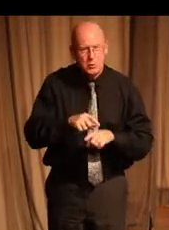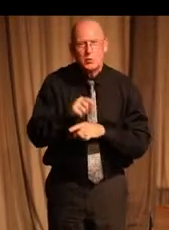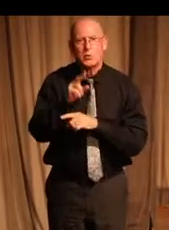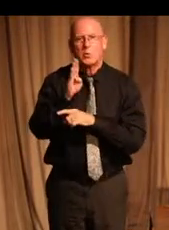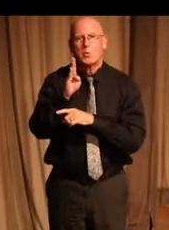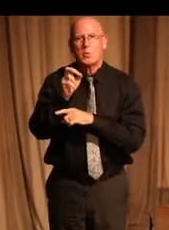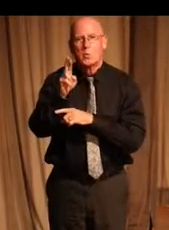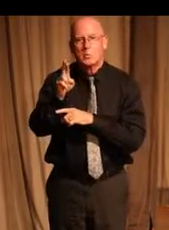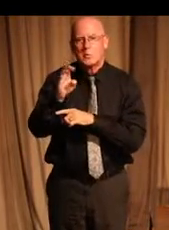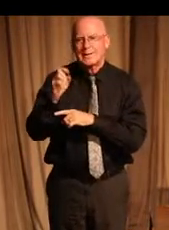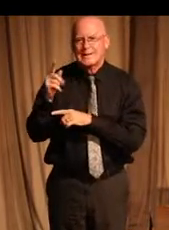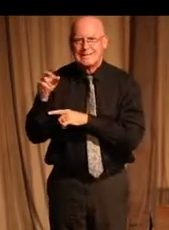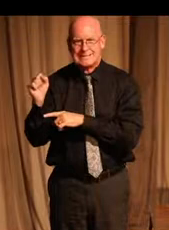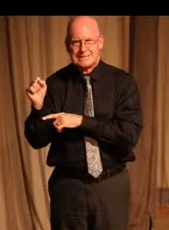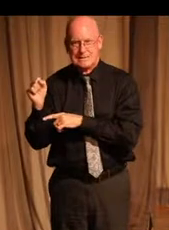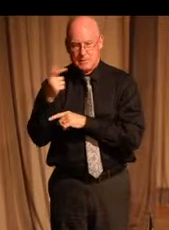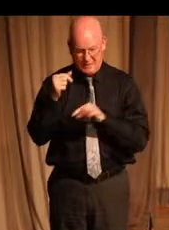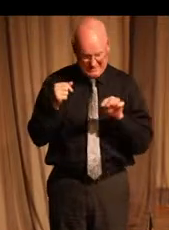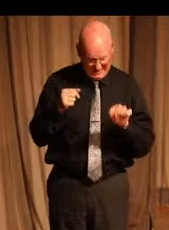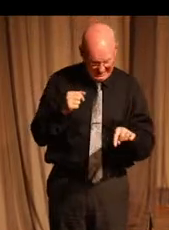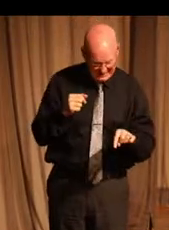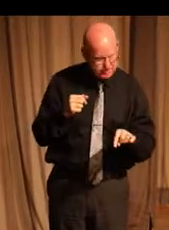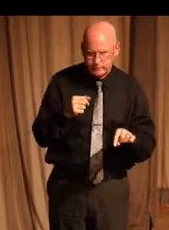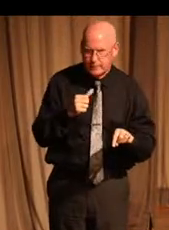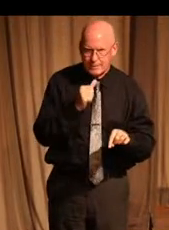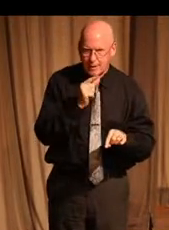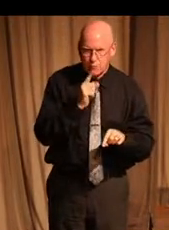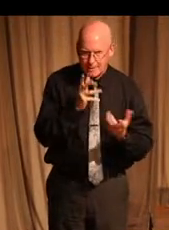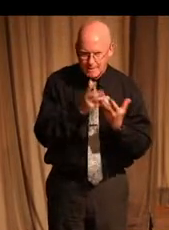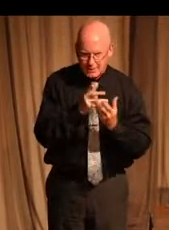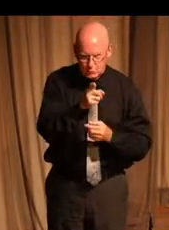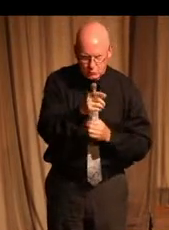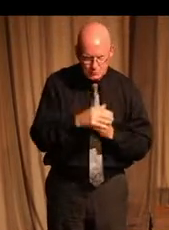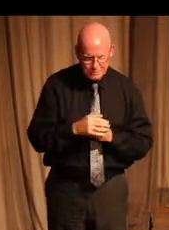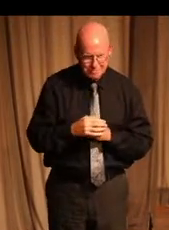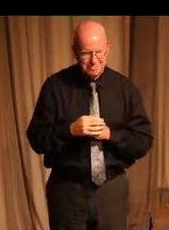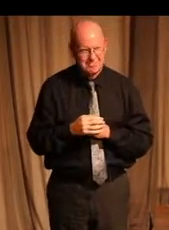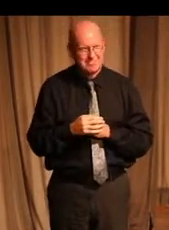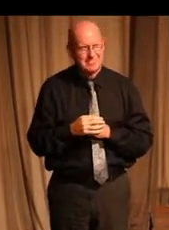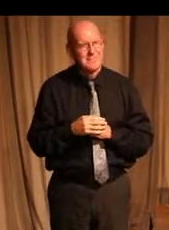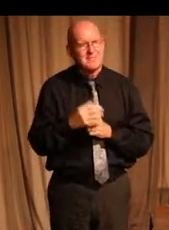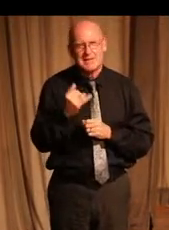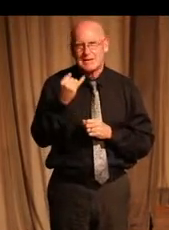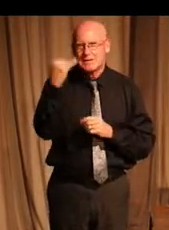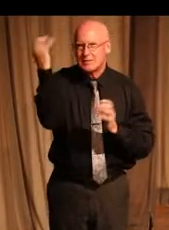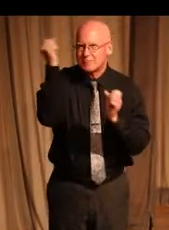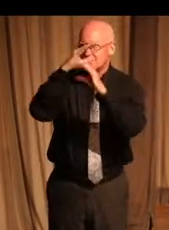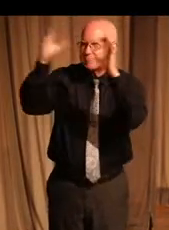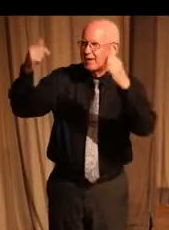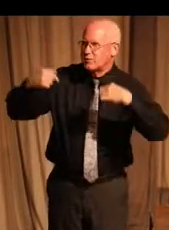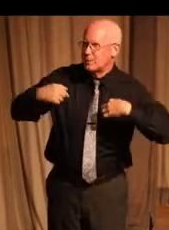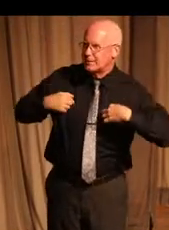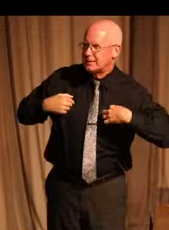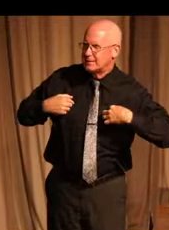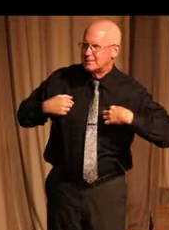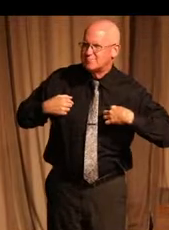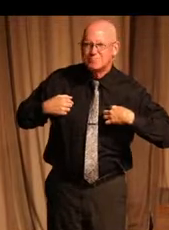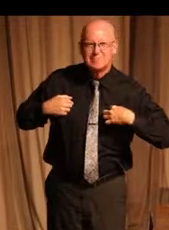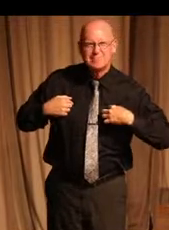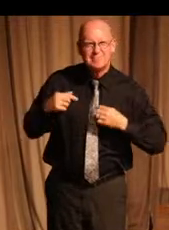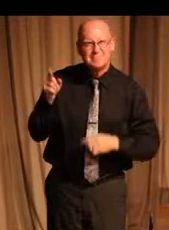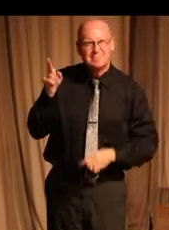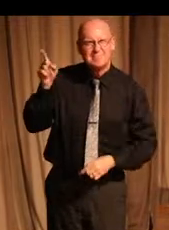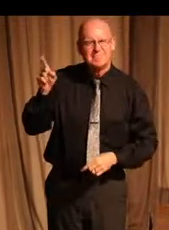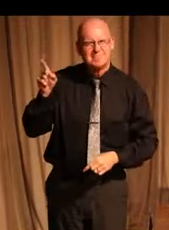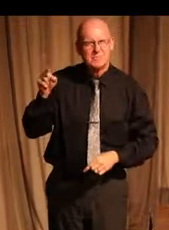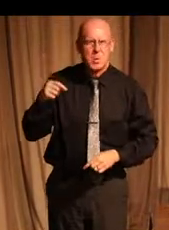because that's not actually who you are, you know? I think it's like that. So like the imaginary me would really